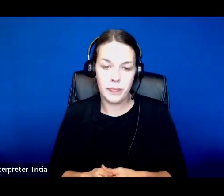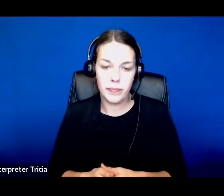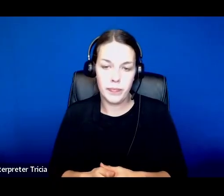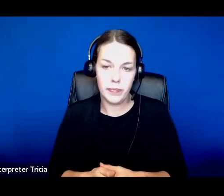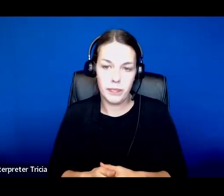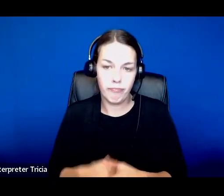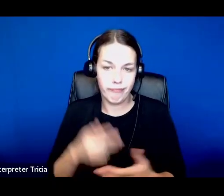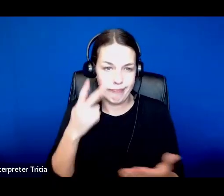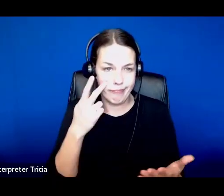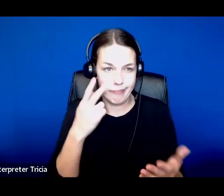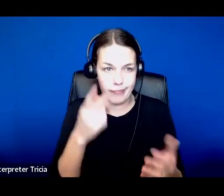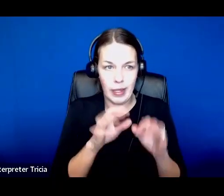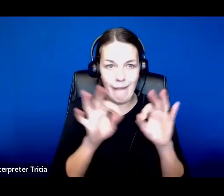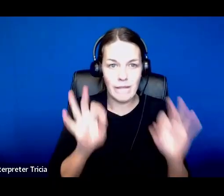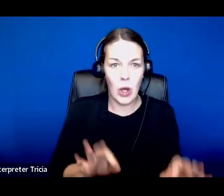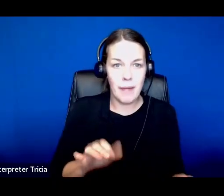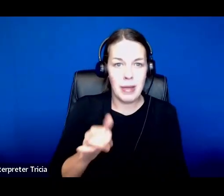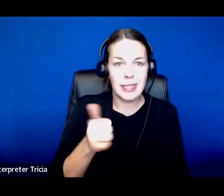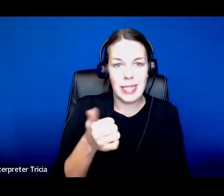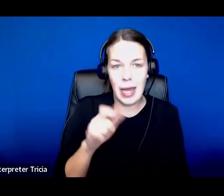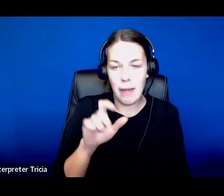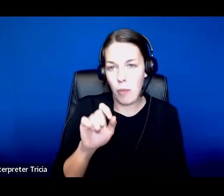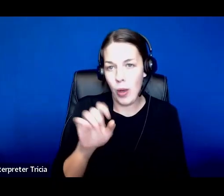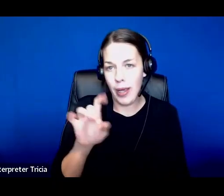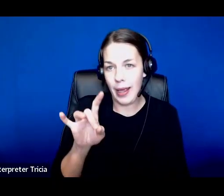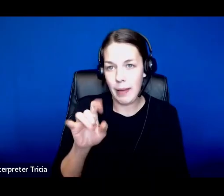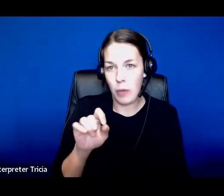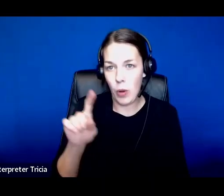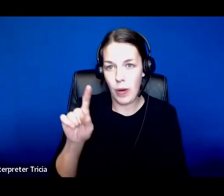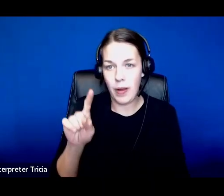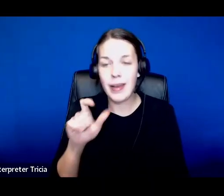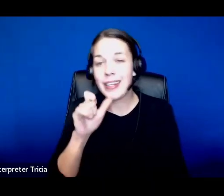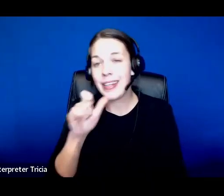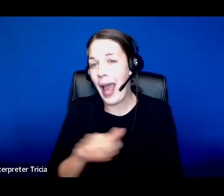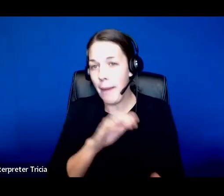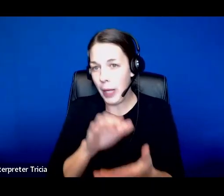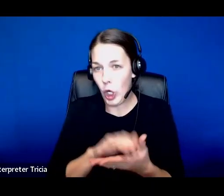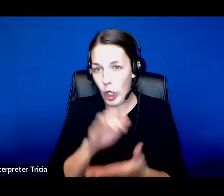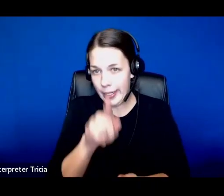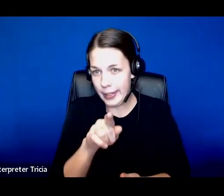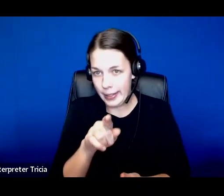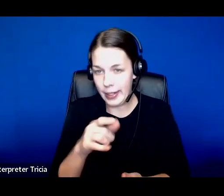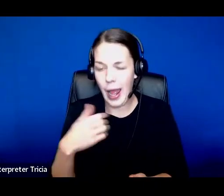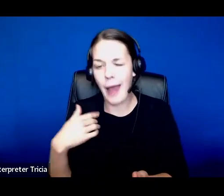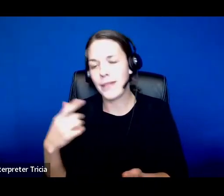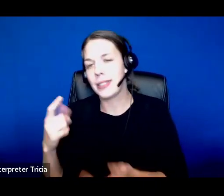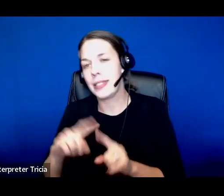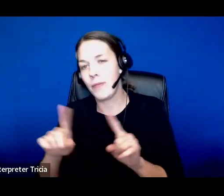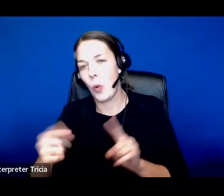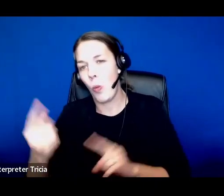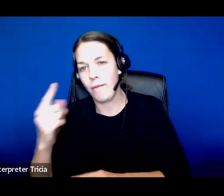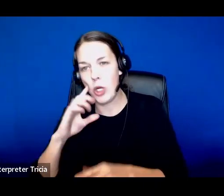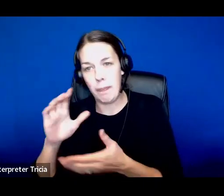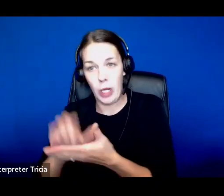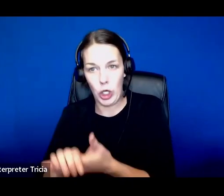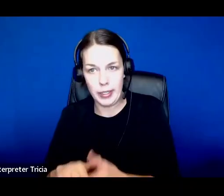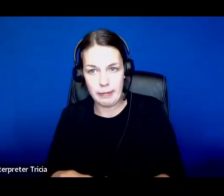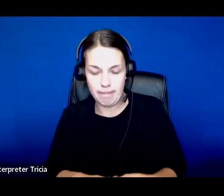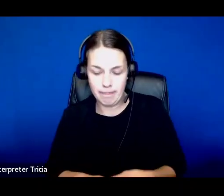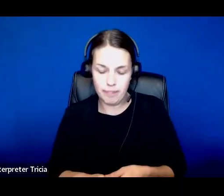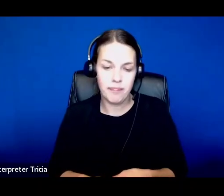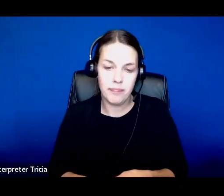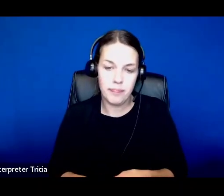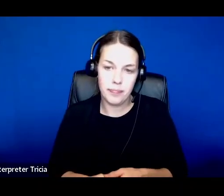And you can see it's Form 10.8.1, but this is for an unmarried grantor owner. They have one for married grantors too.